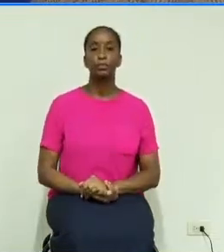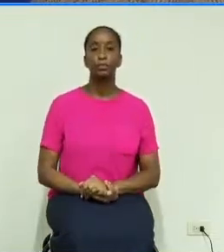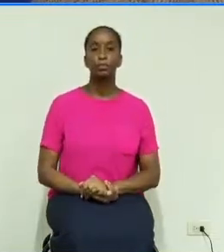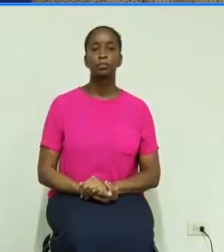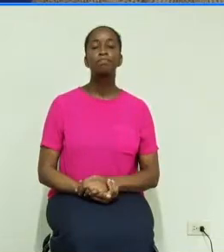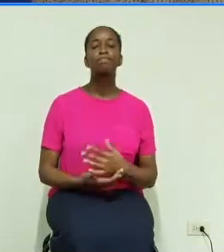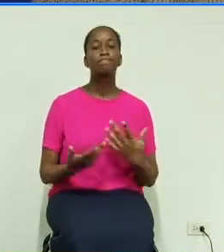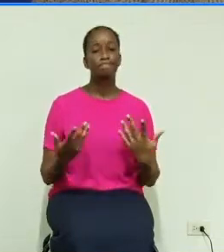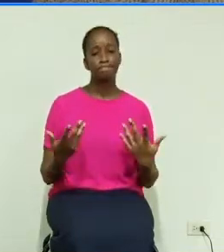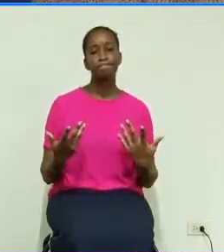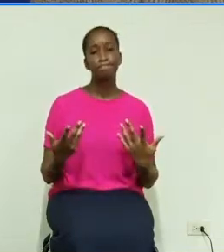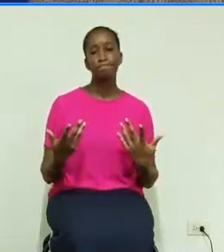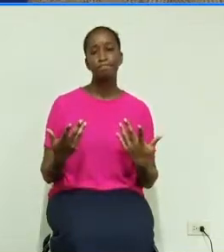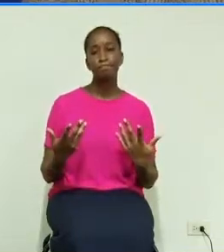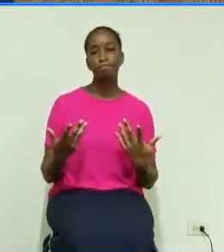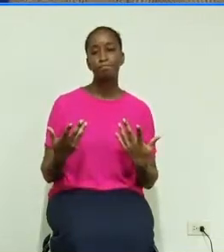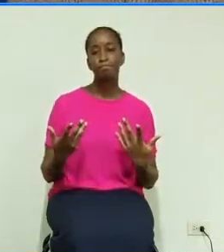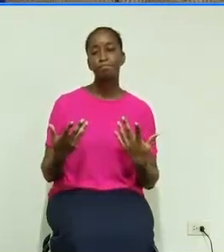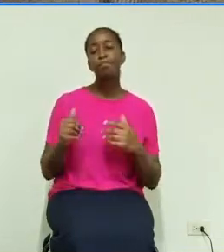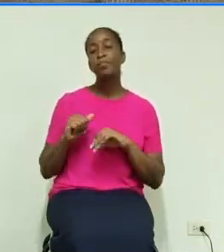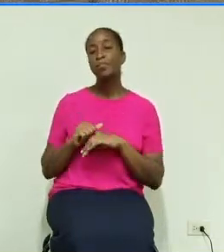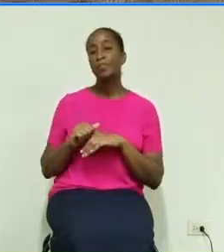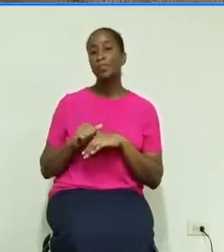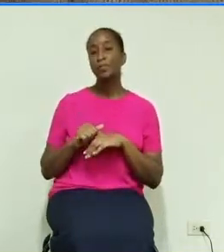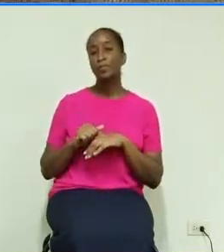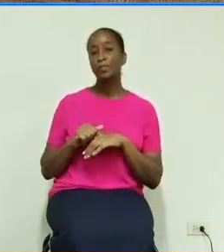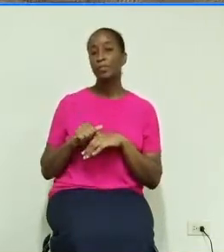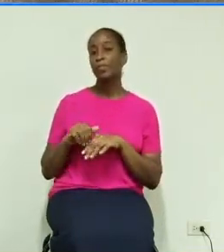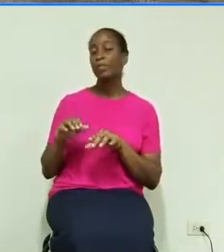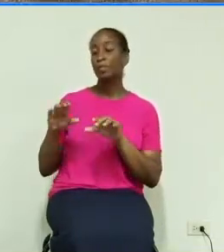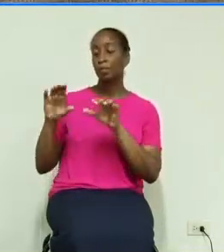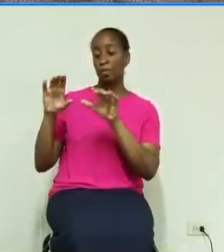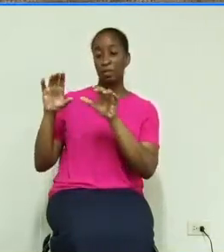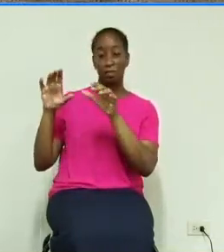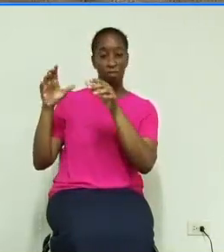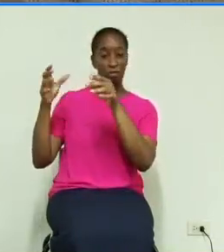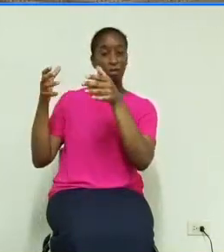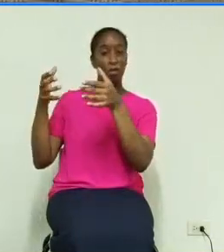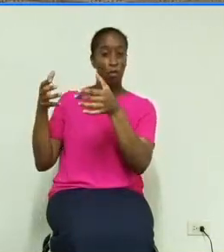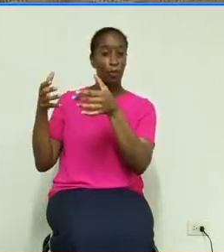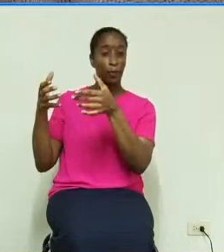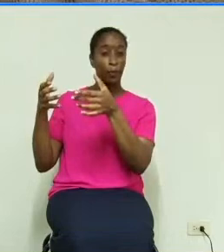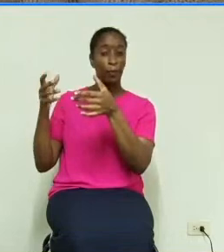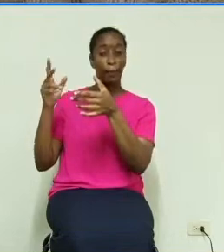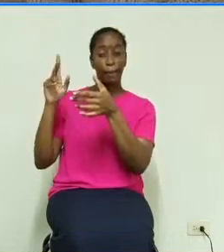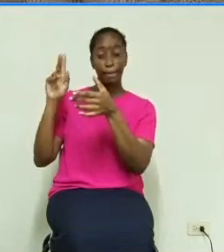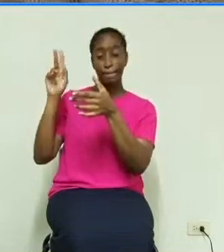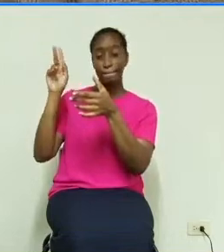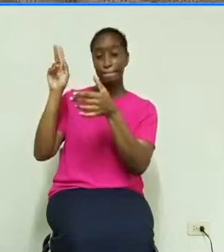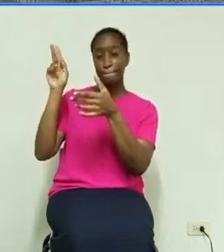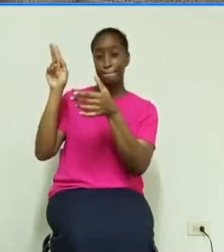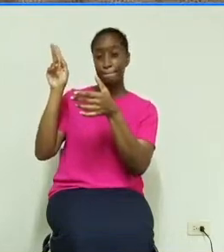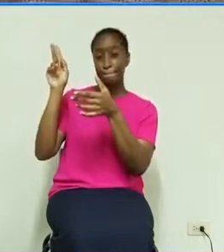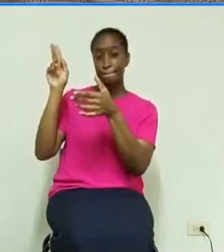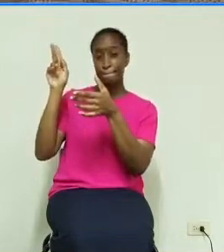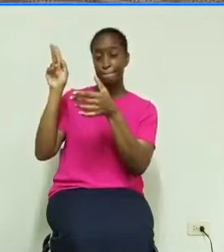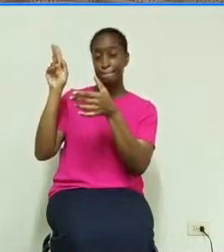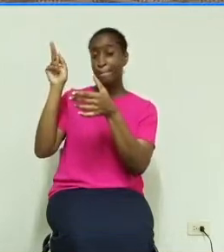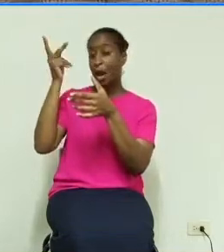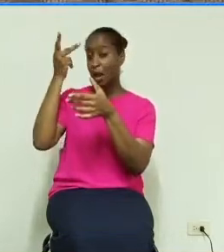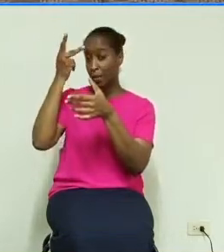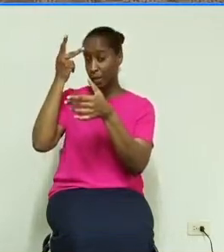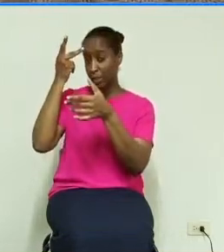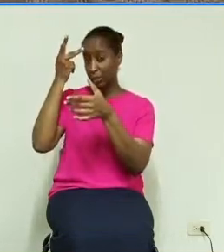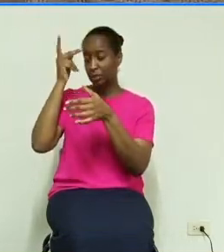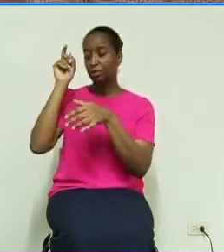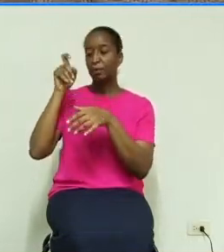managed, otherwise it will descend into disarray and disorder, and ultimately social